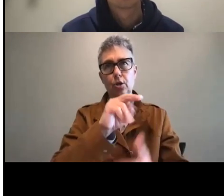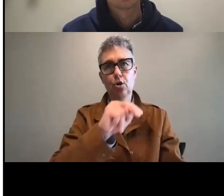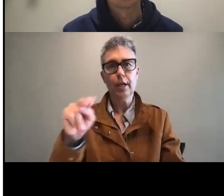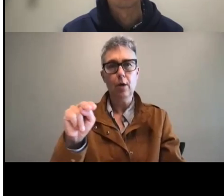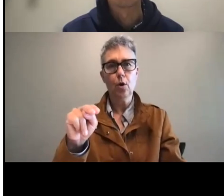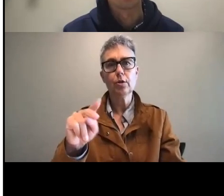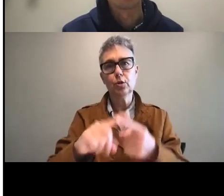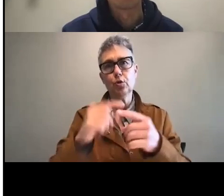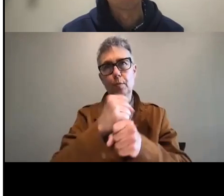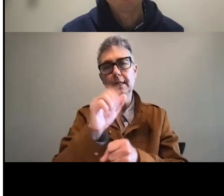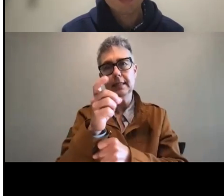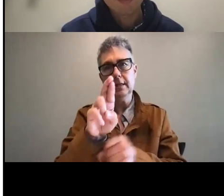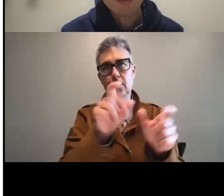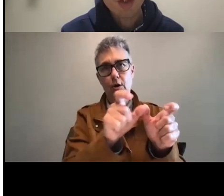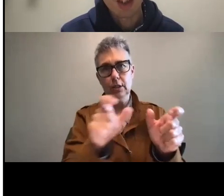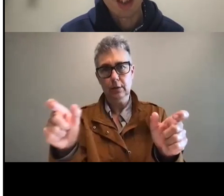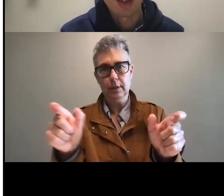sequences, and